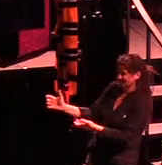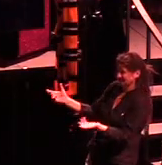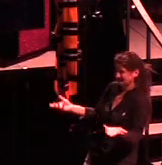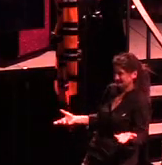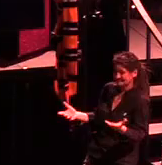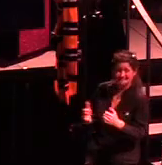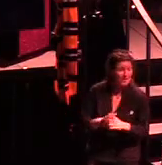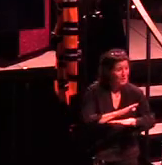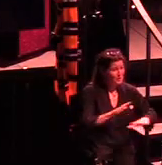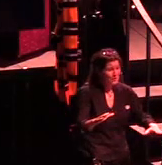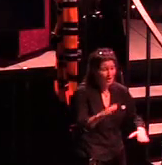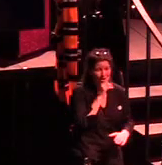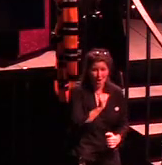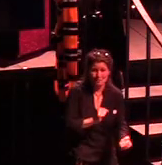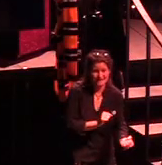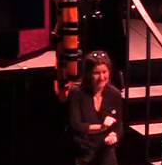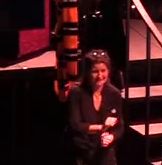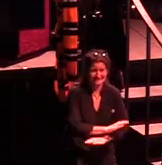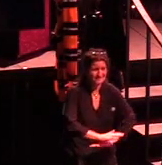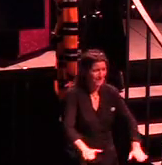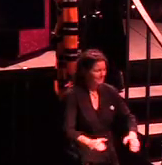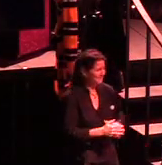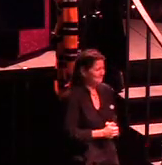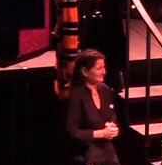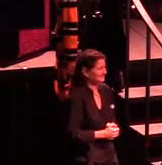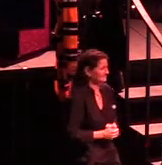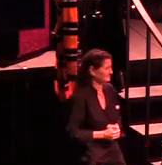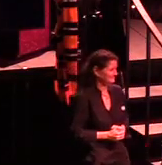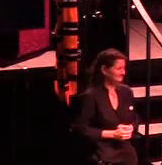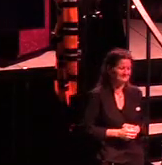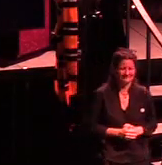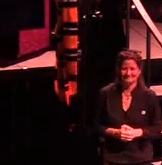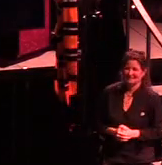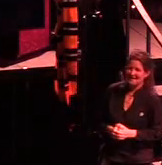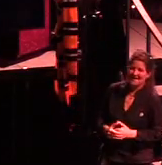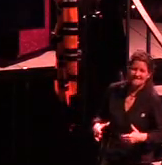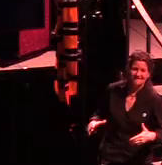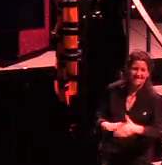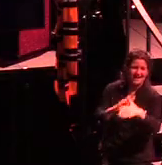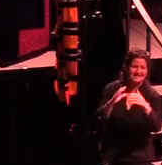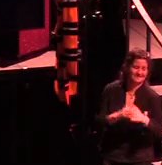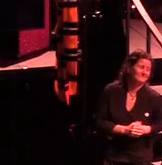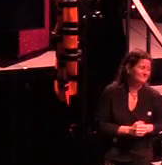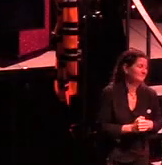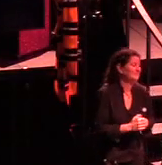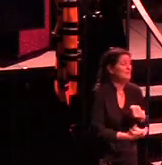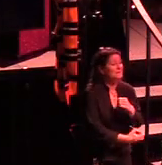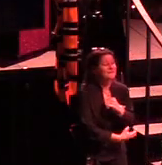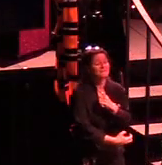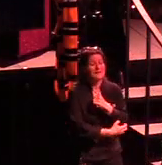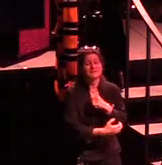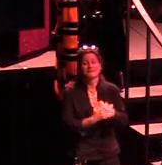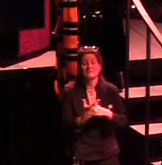not goat sex they haven't invested in goat sex it and biscuit biscuit and